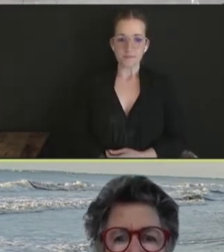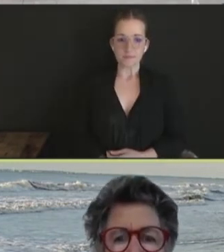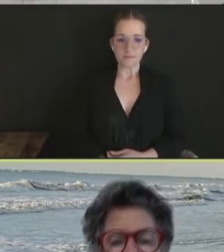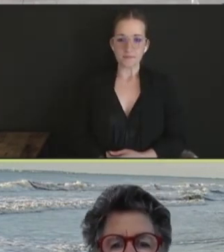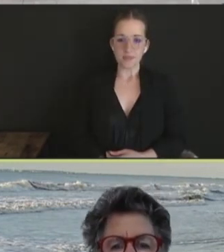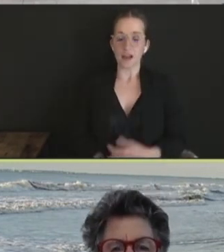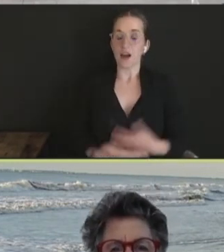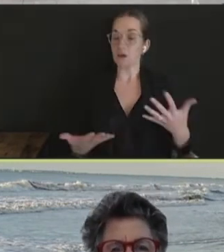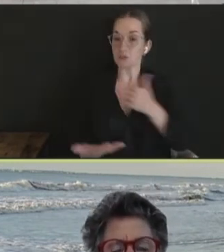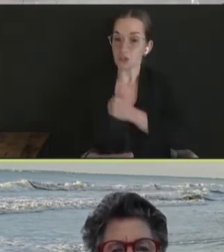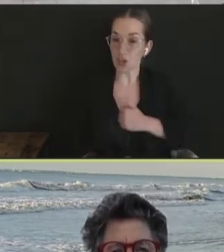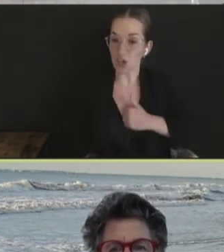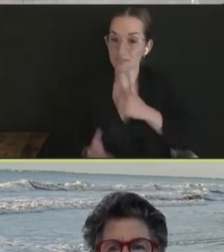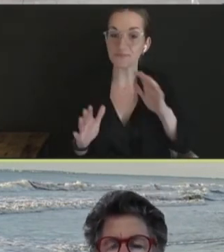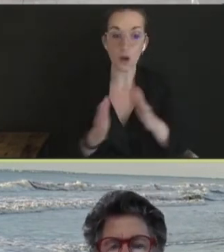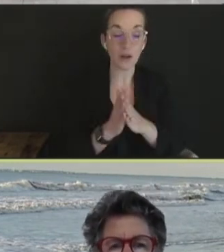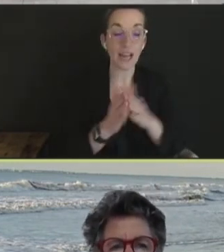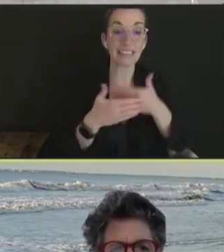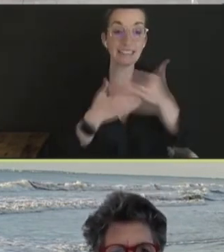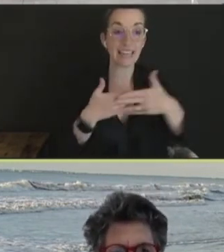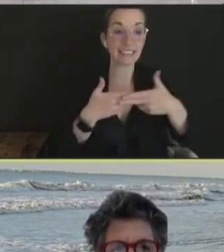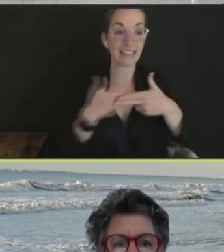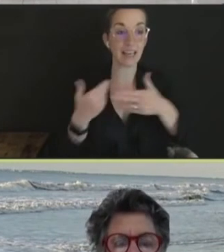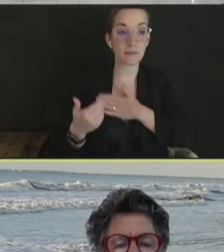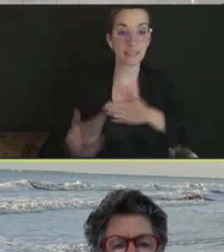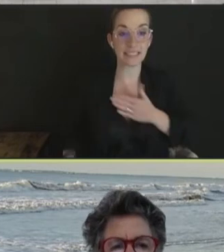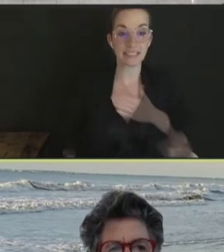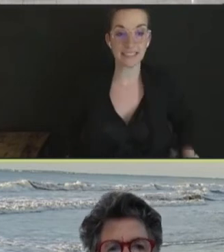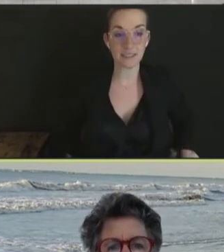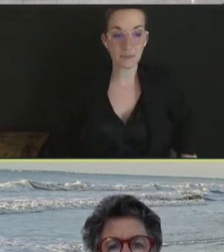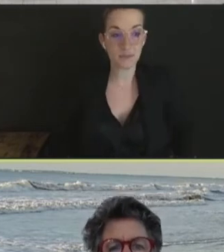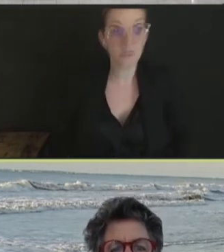Hi, sorry. Okay, next slide, please.